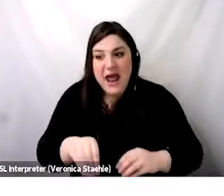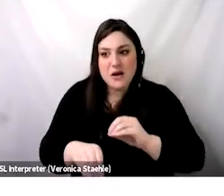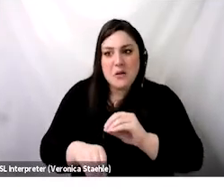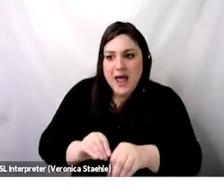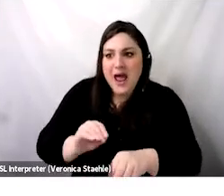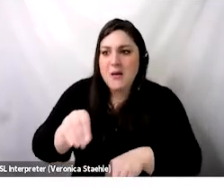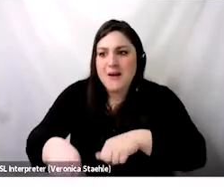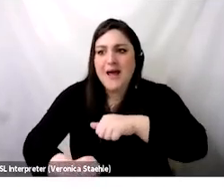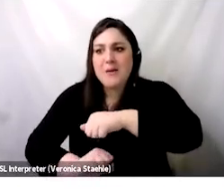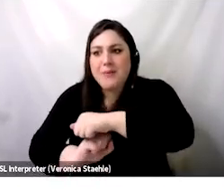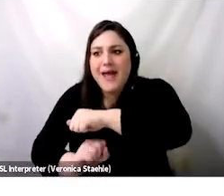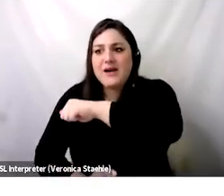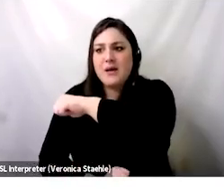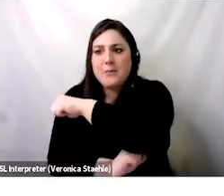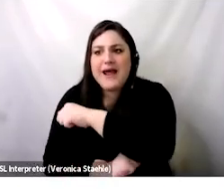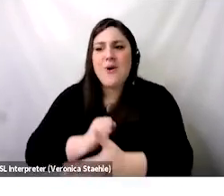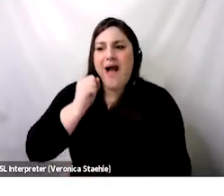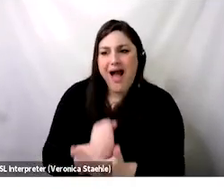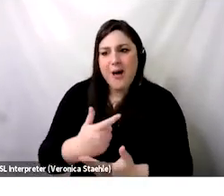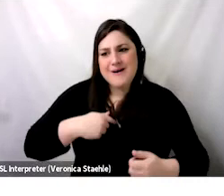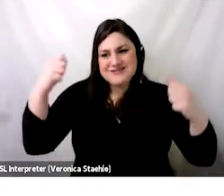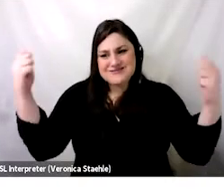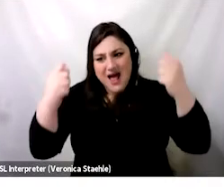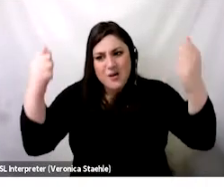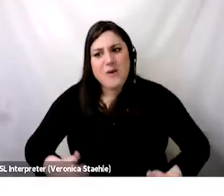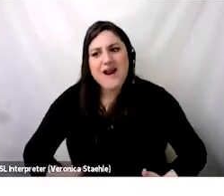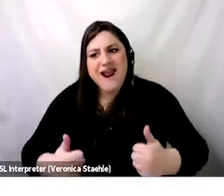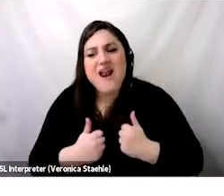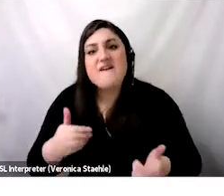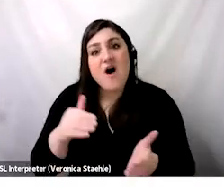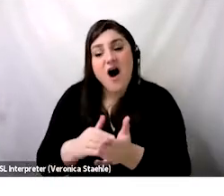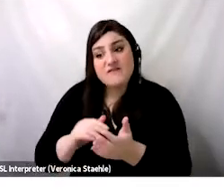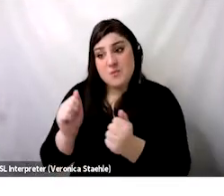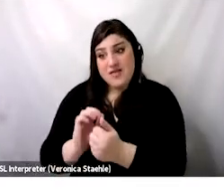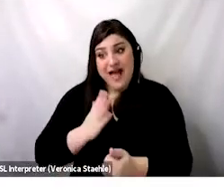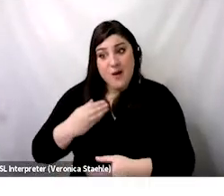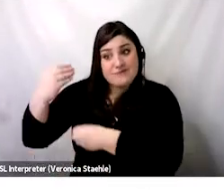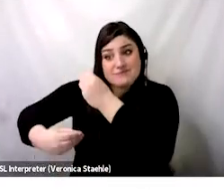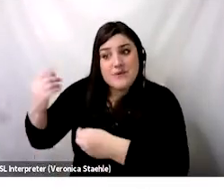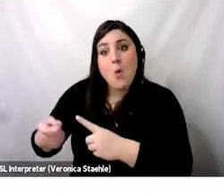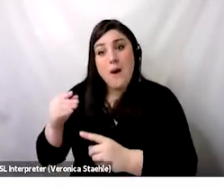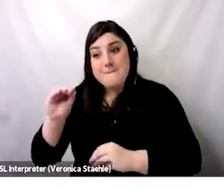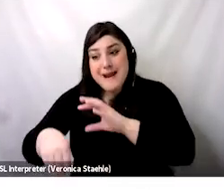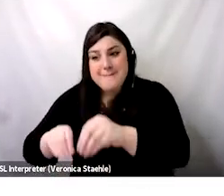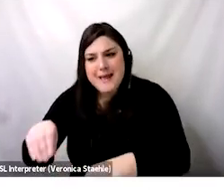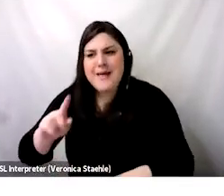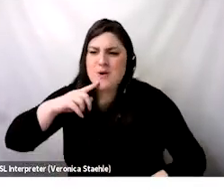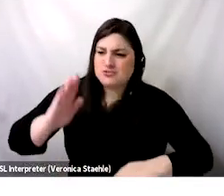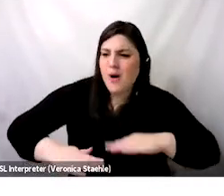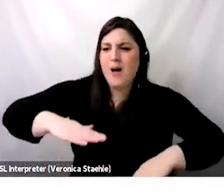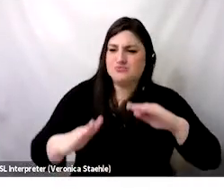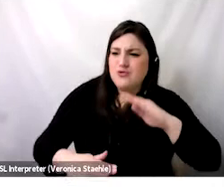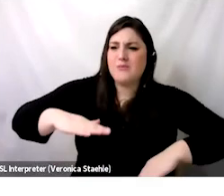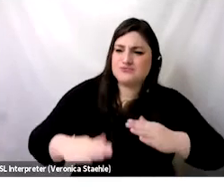eat, but to celebrate life. There was drumming and singing and dancing. They used seeds for currency to show